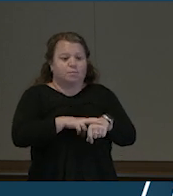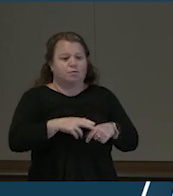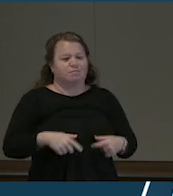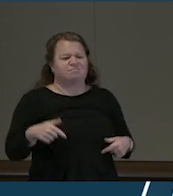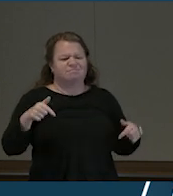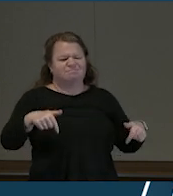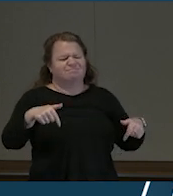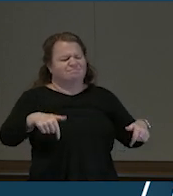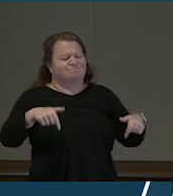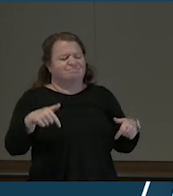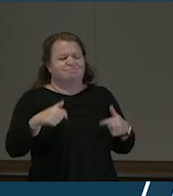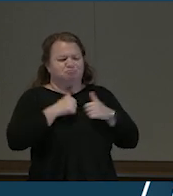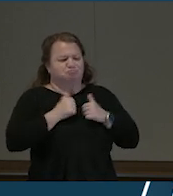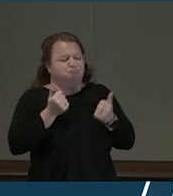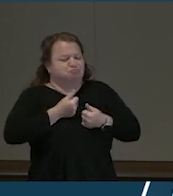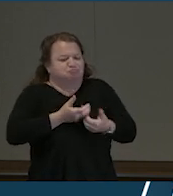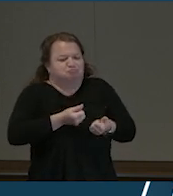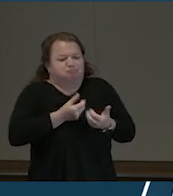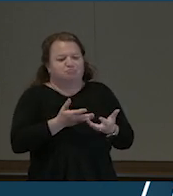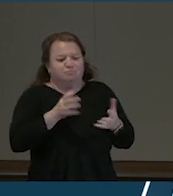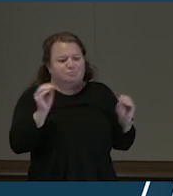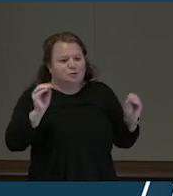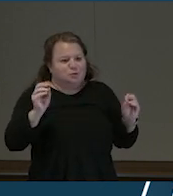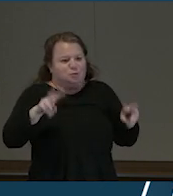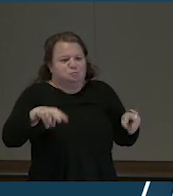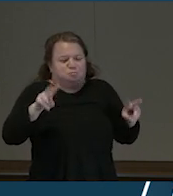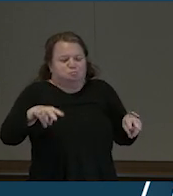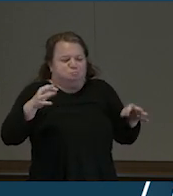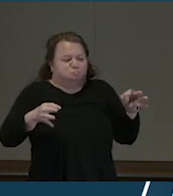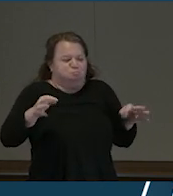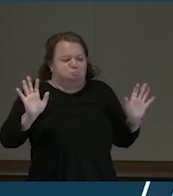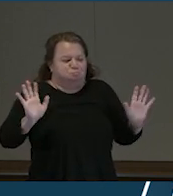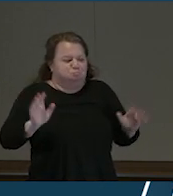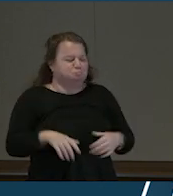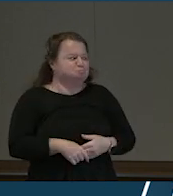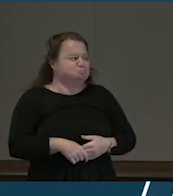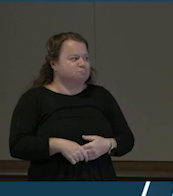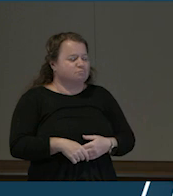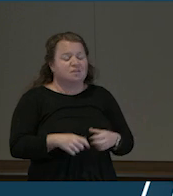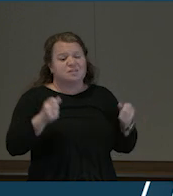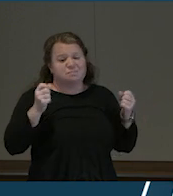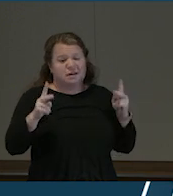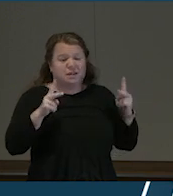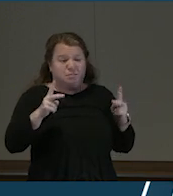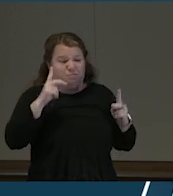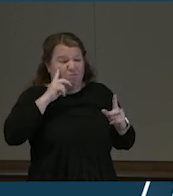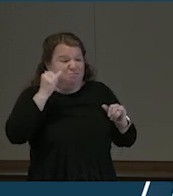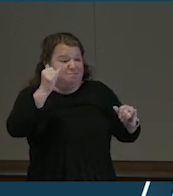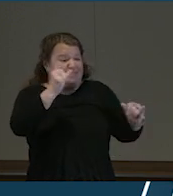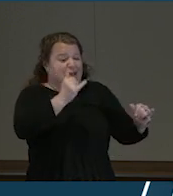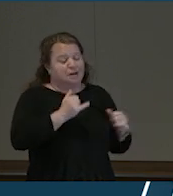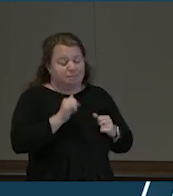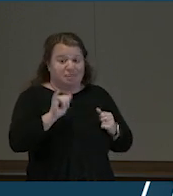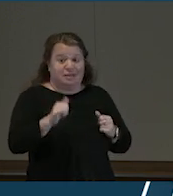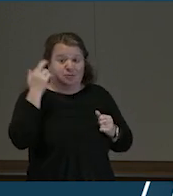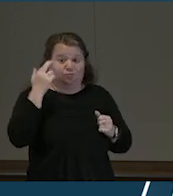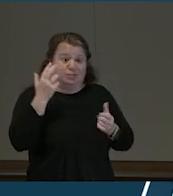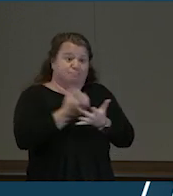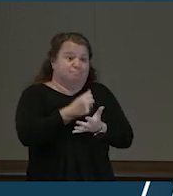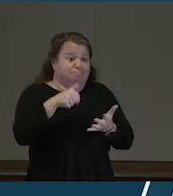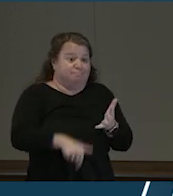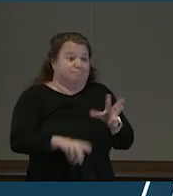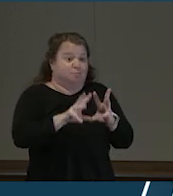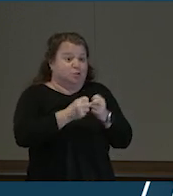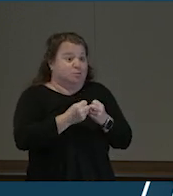judgment-free zone, but we're going to keep it real, okay? So as you can see, a lot of people feel that same way, and maybe that's why you're here today.